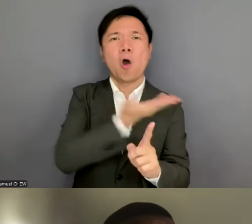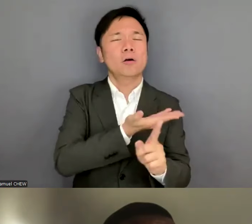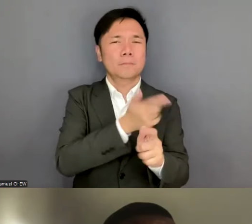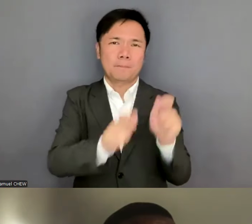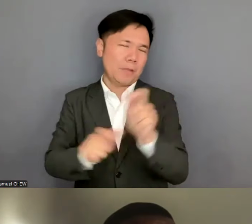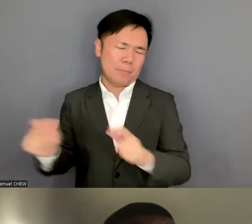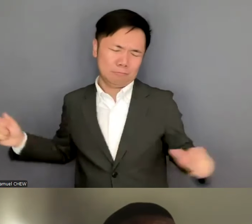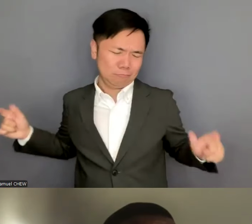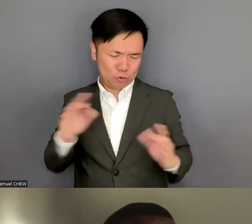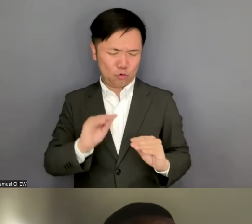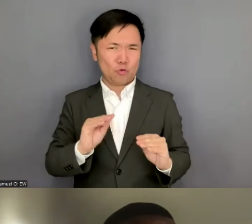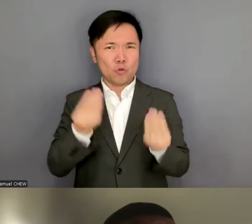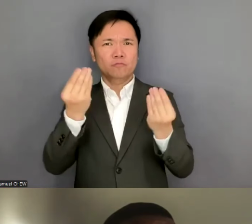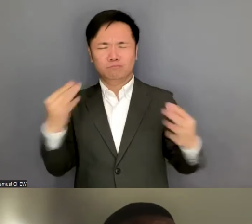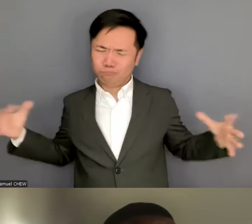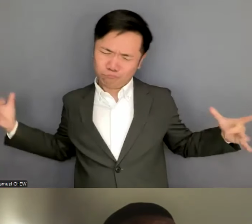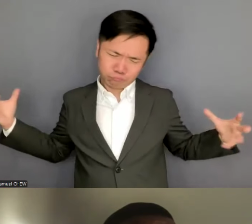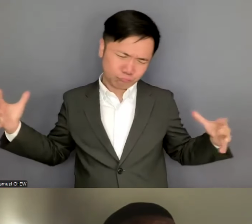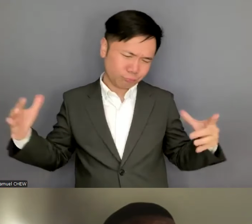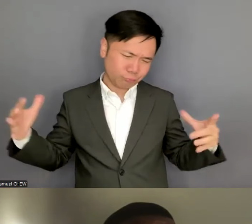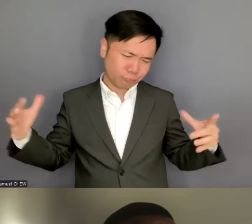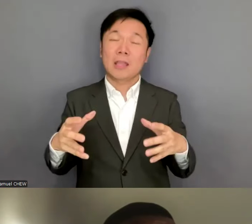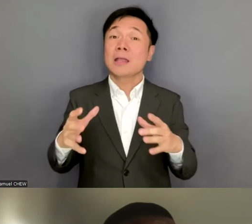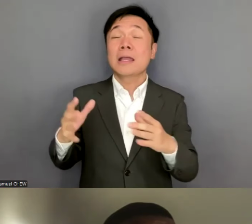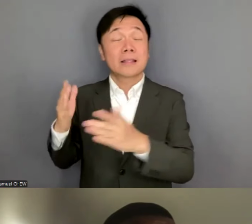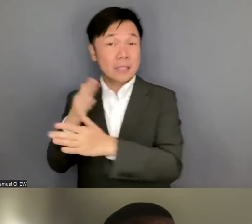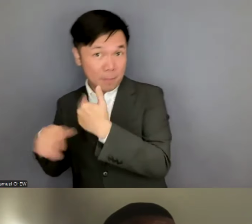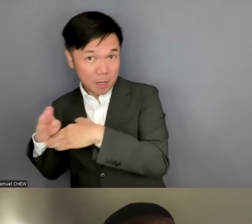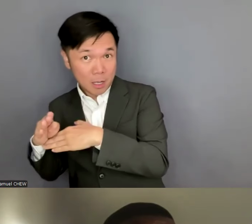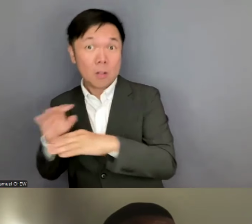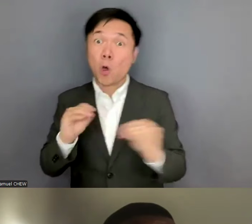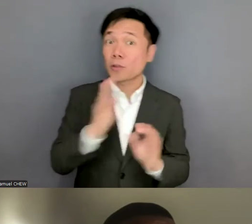all youth without disabilities, with and without disabilities.